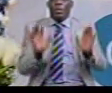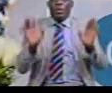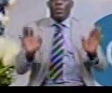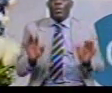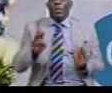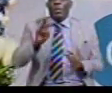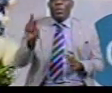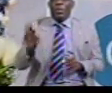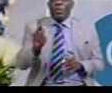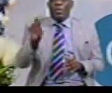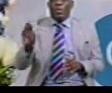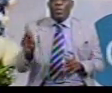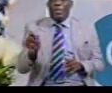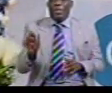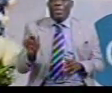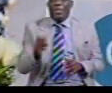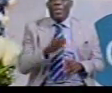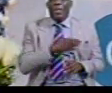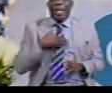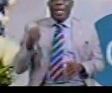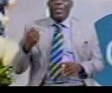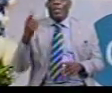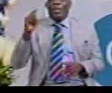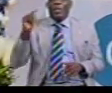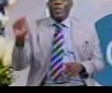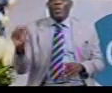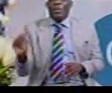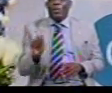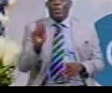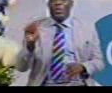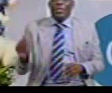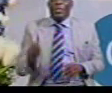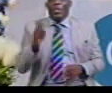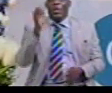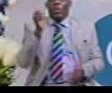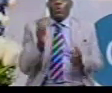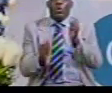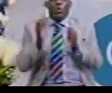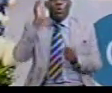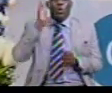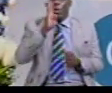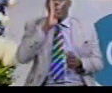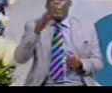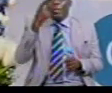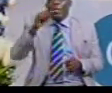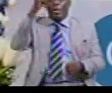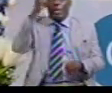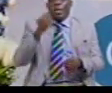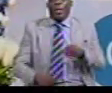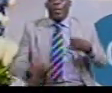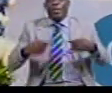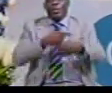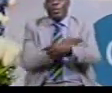Monday, lundi, and Tuesday, which will be the grand finale. Et mardi qui sera le grand final.